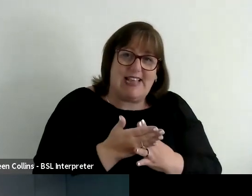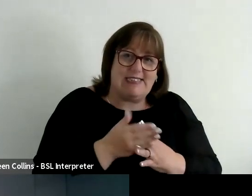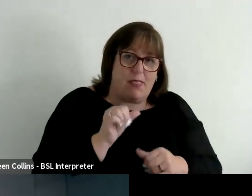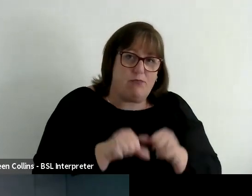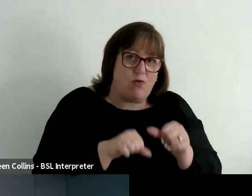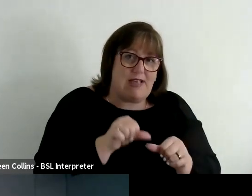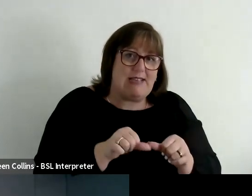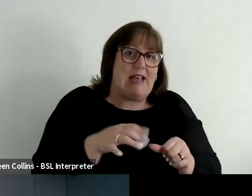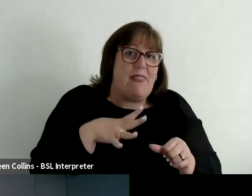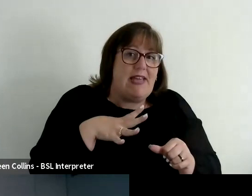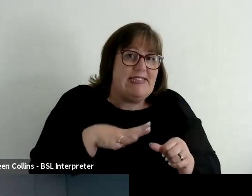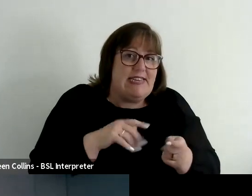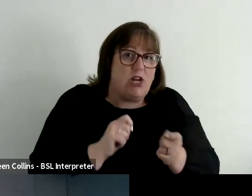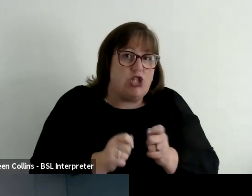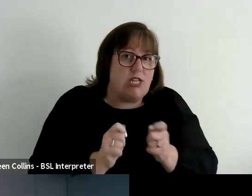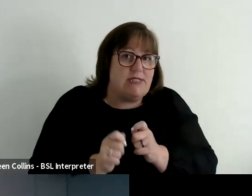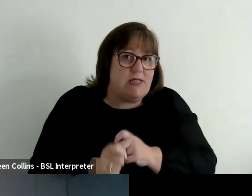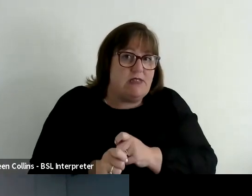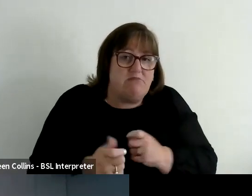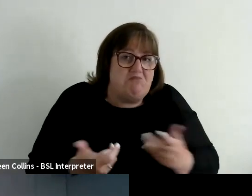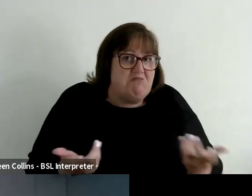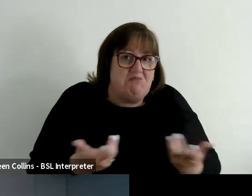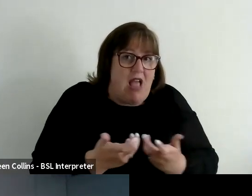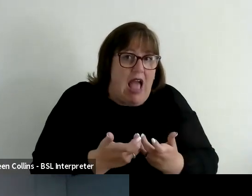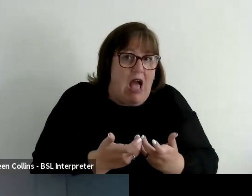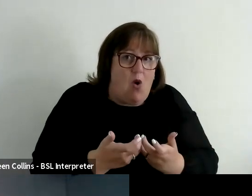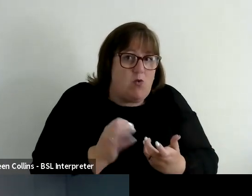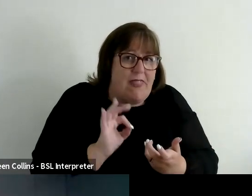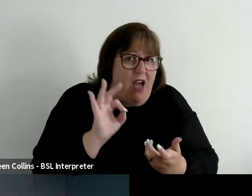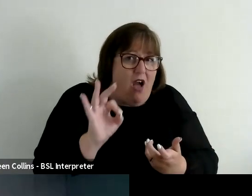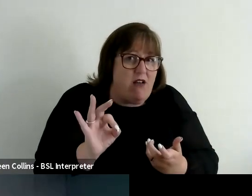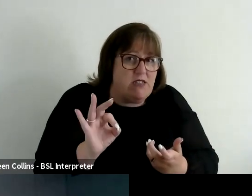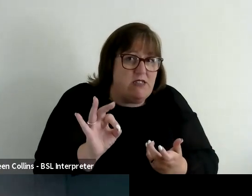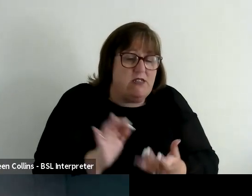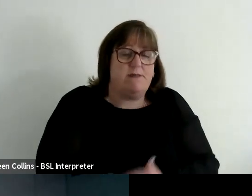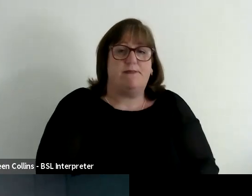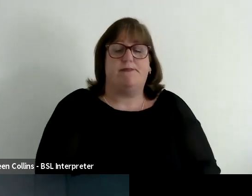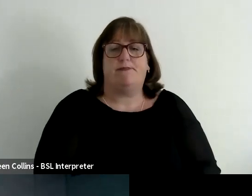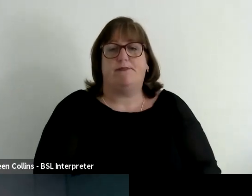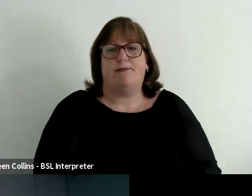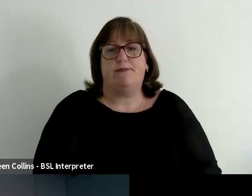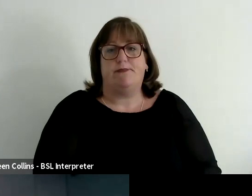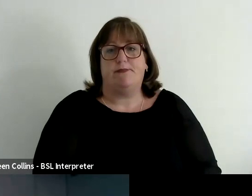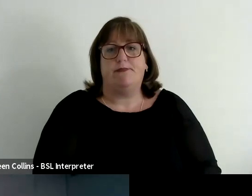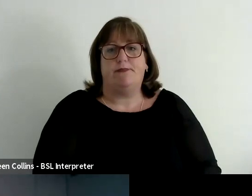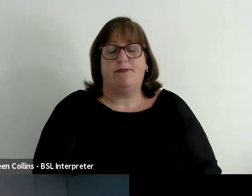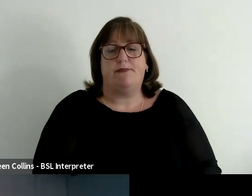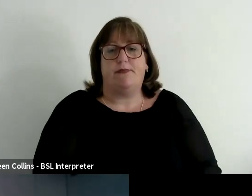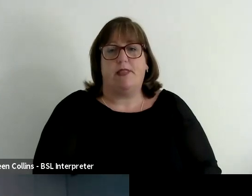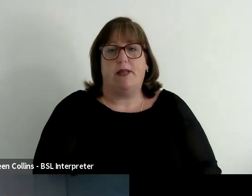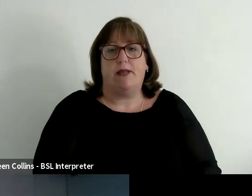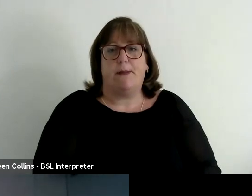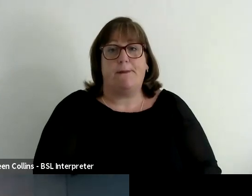go about asking for those adjustments? Yeah, so when we post all our roles, there is a section that says, you know, if